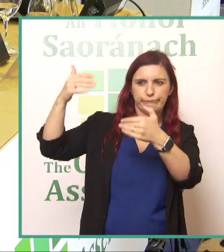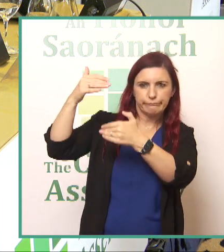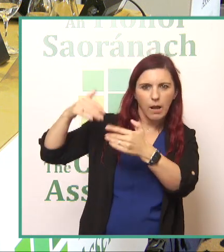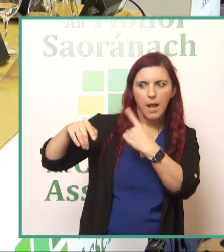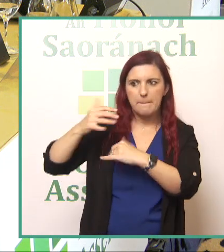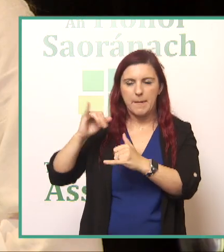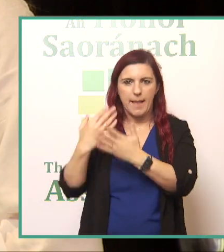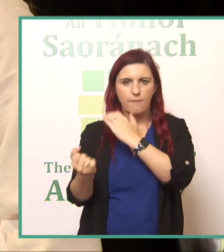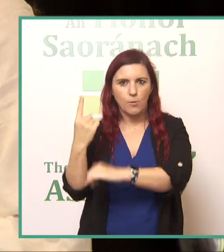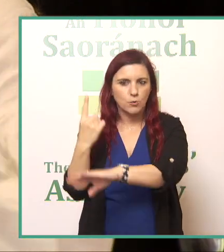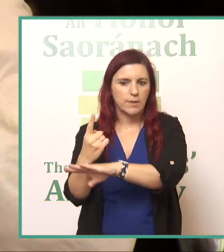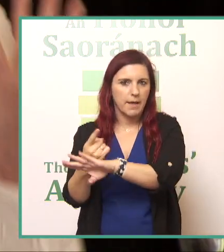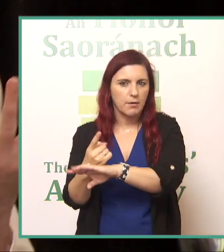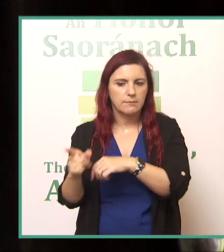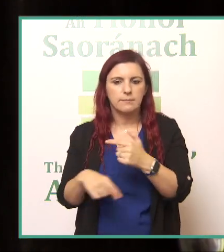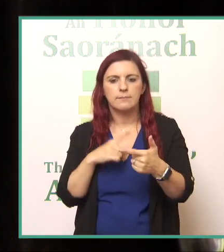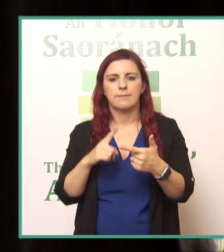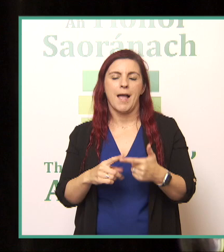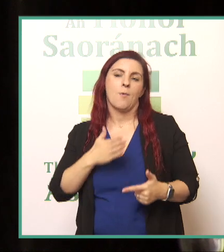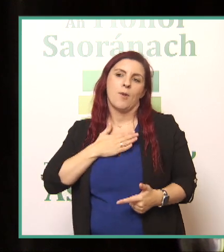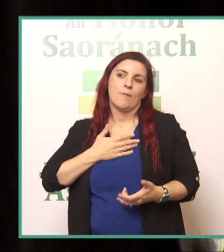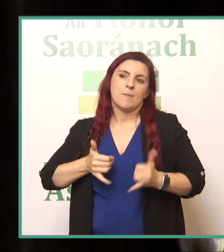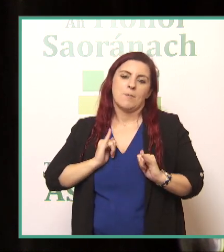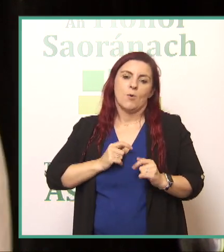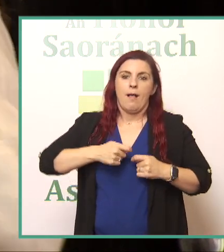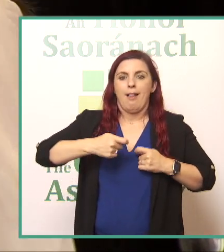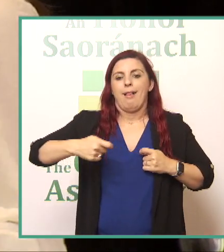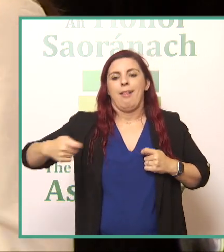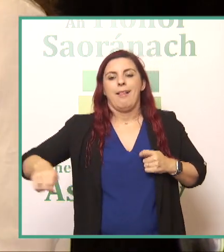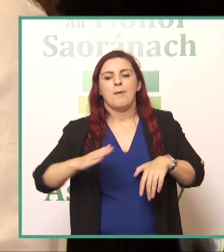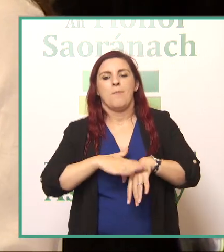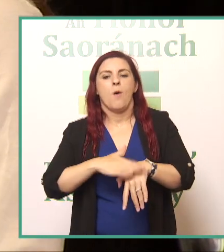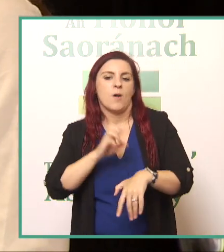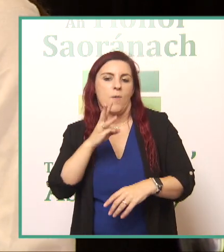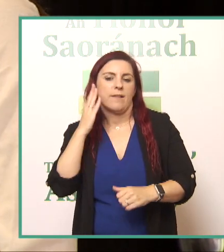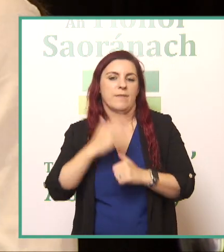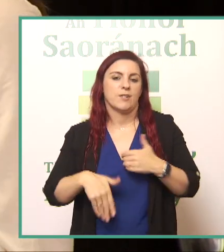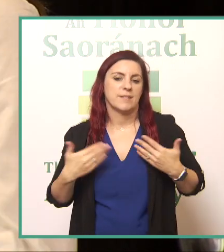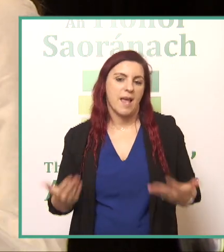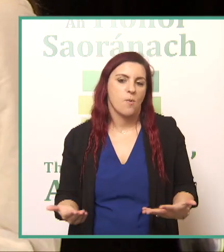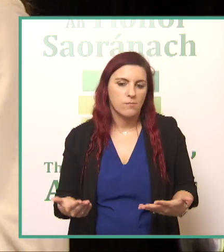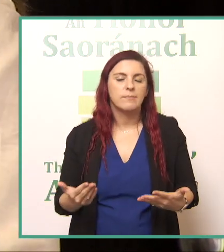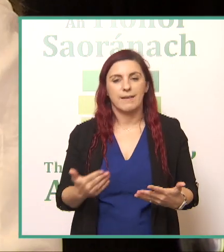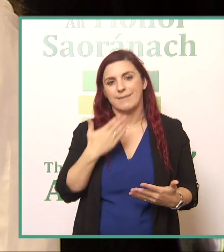and danger. I'd love to talk to you more about this, but I'm going to finish up now. And,